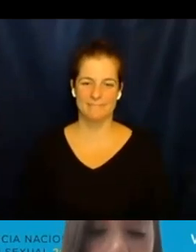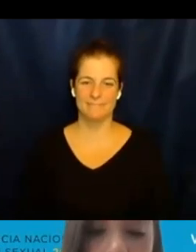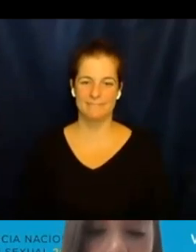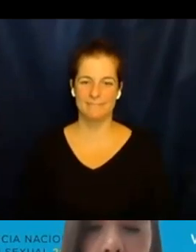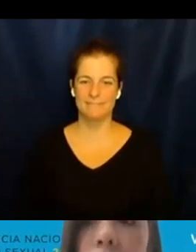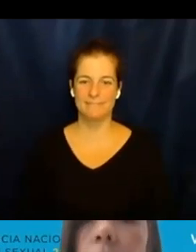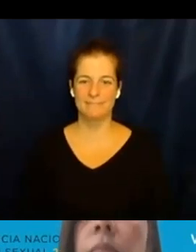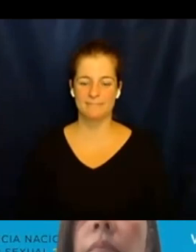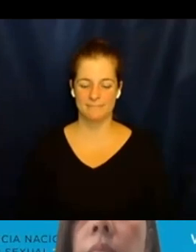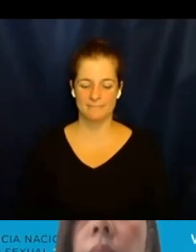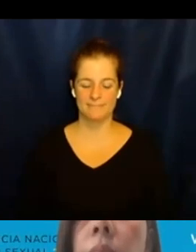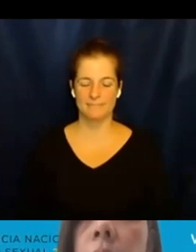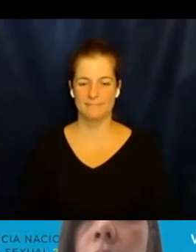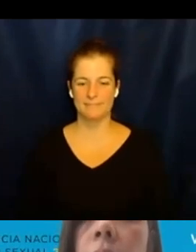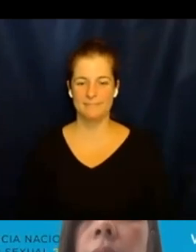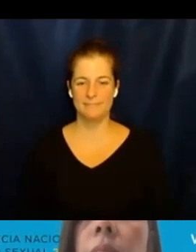the